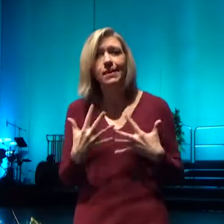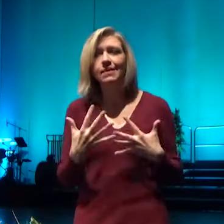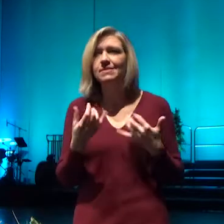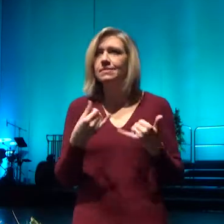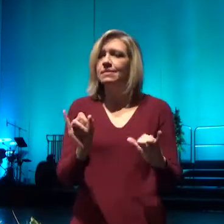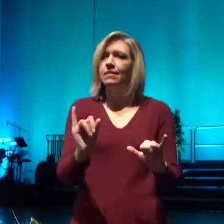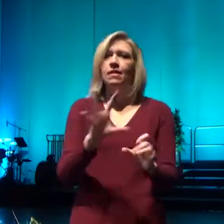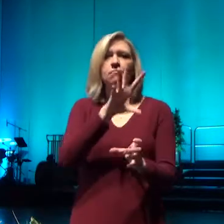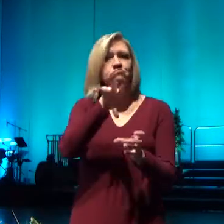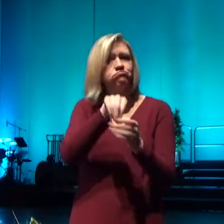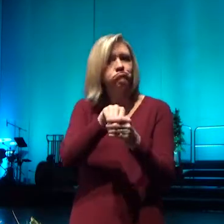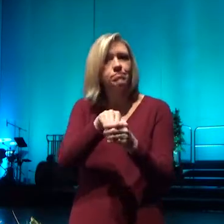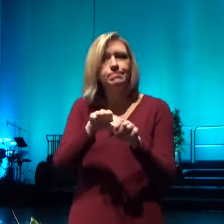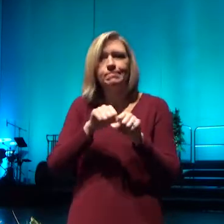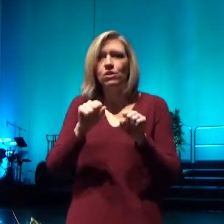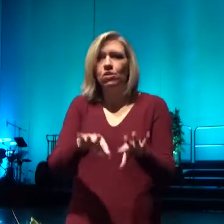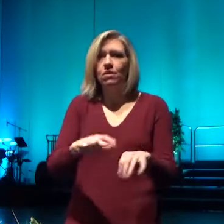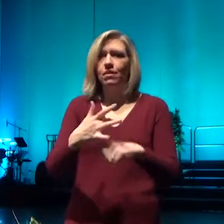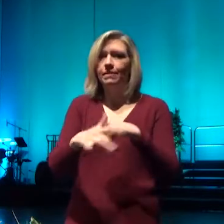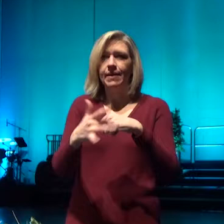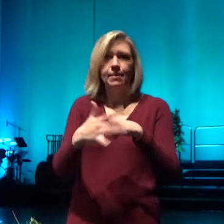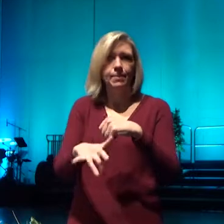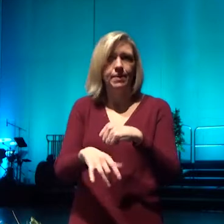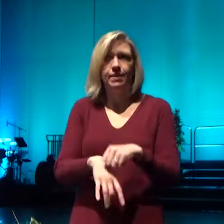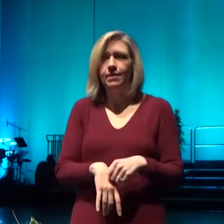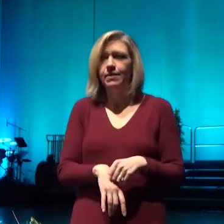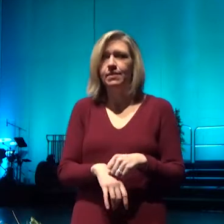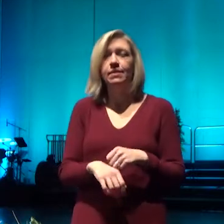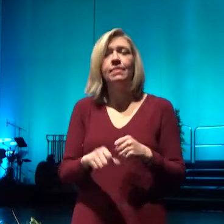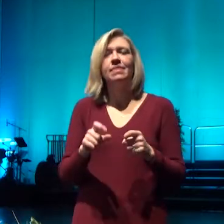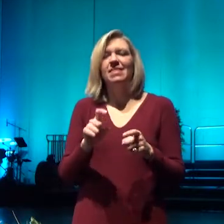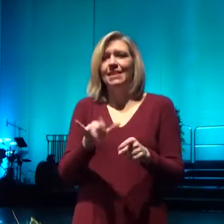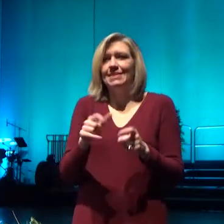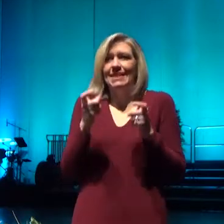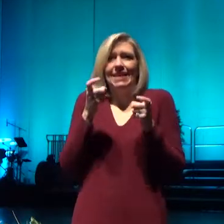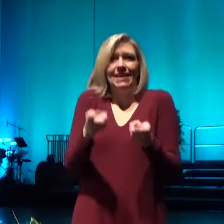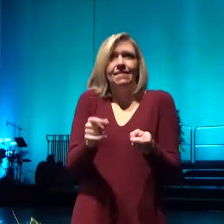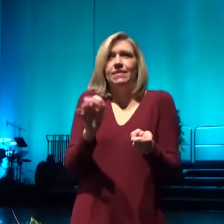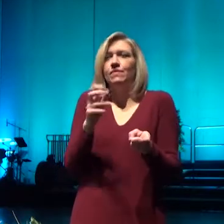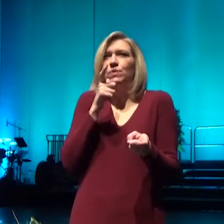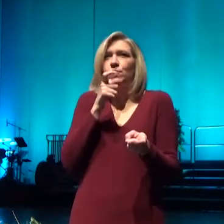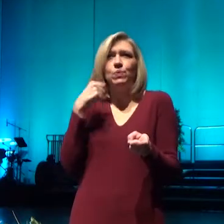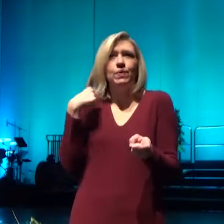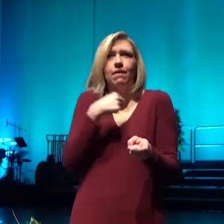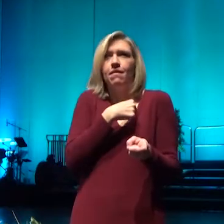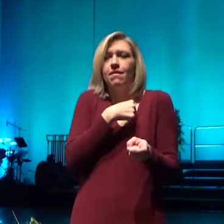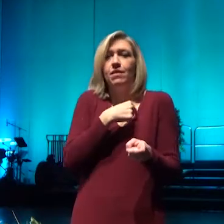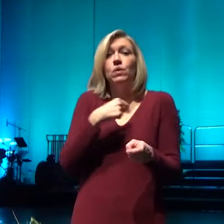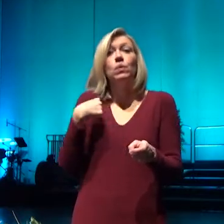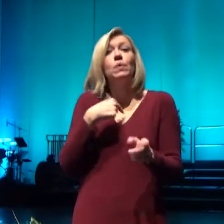there's a miracle of life always available. It is the very gift of who we are. And when we express it, we